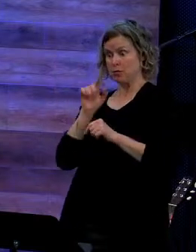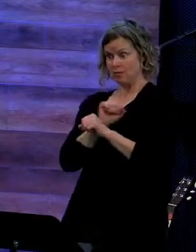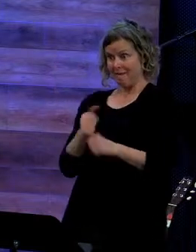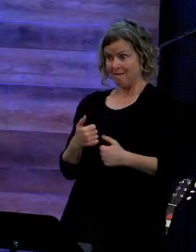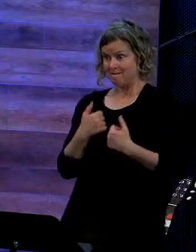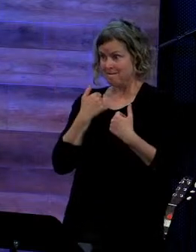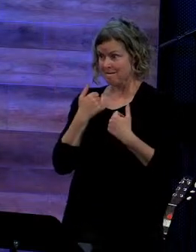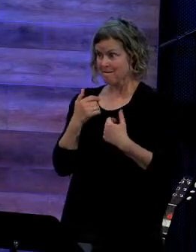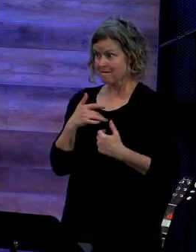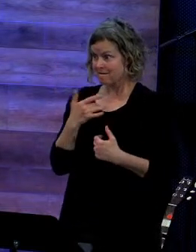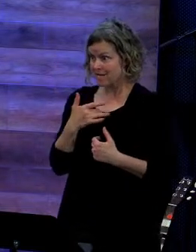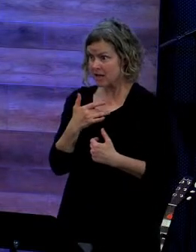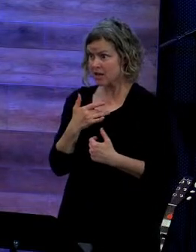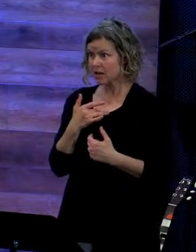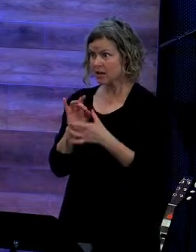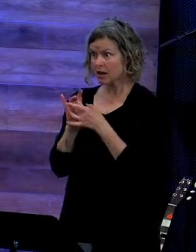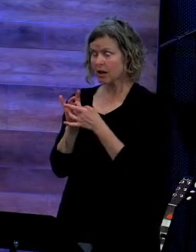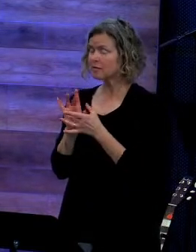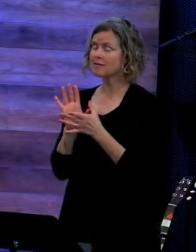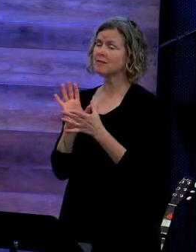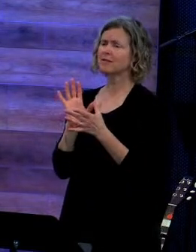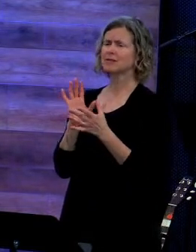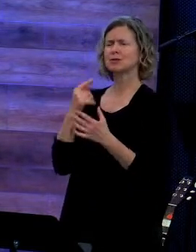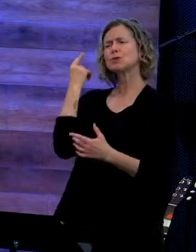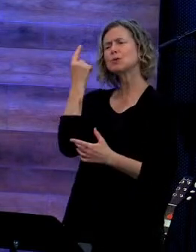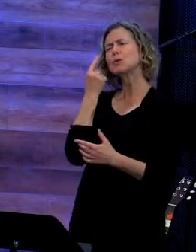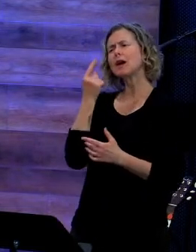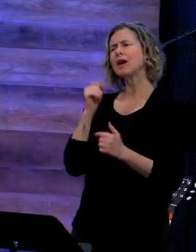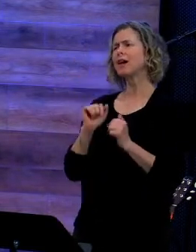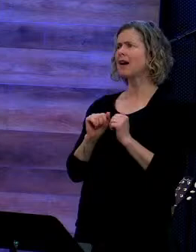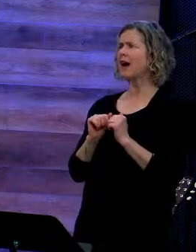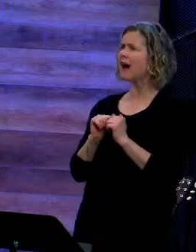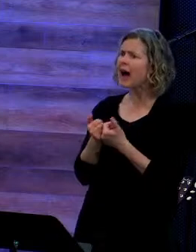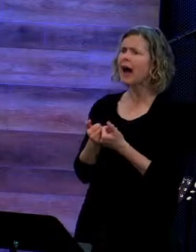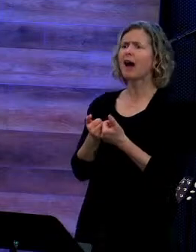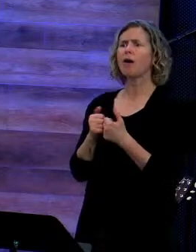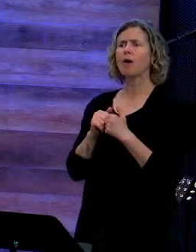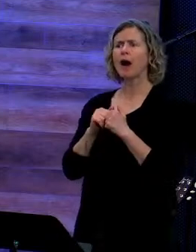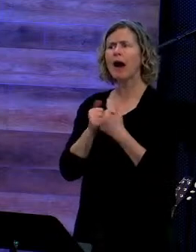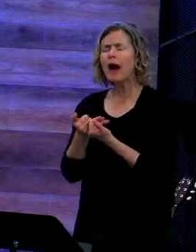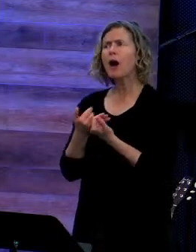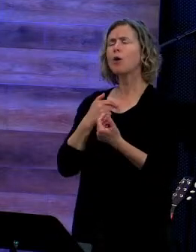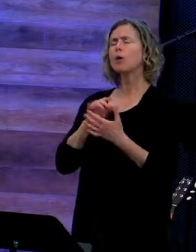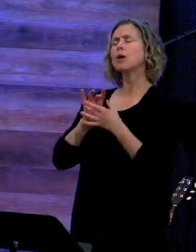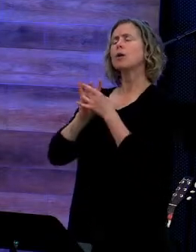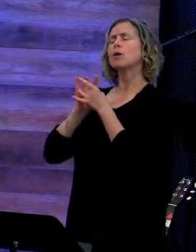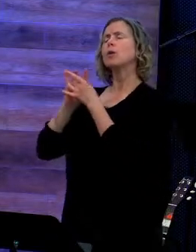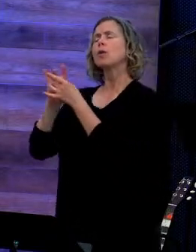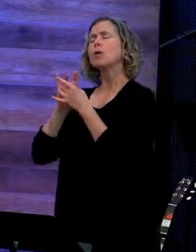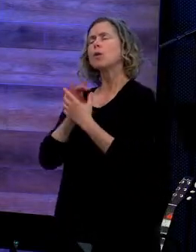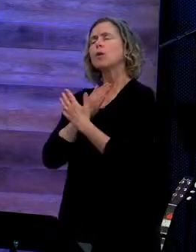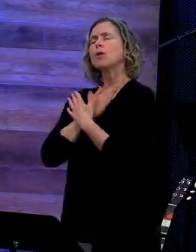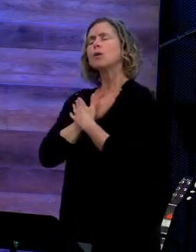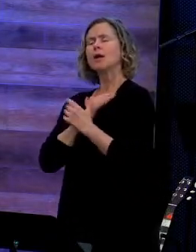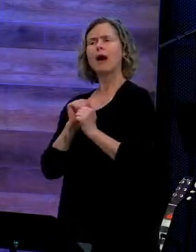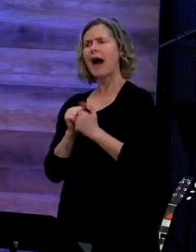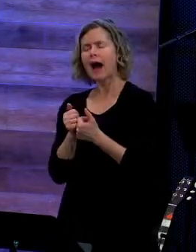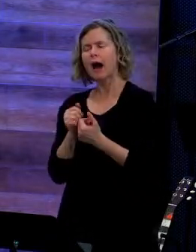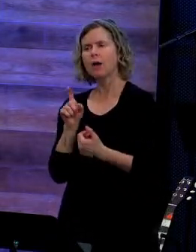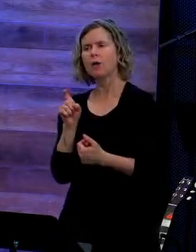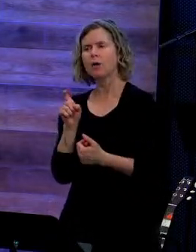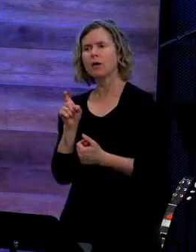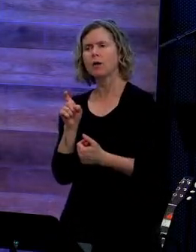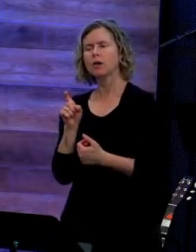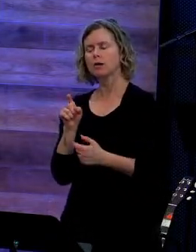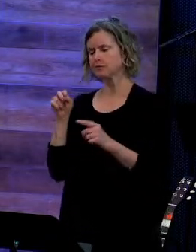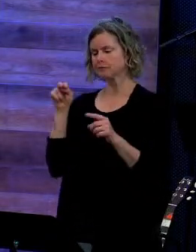question, remember, how can we find rest in a world of hurry? Well, this is where Jesus enters the picture. Go ahead and turn with me to the Gospel of